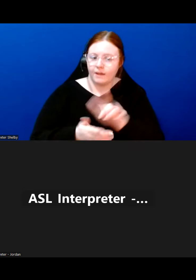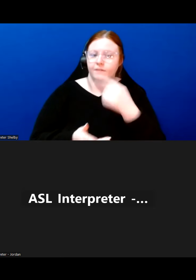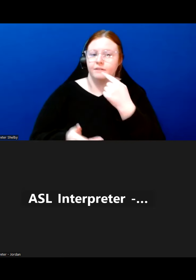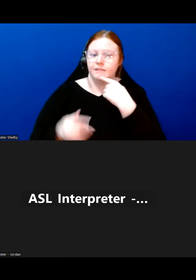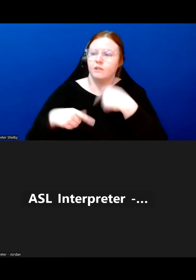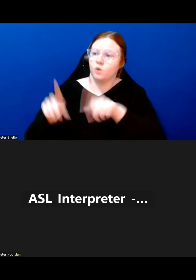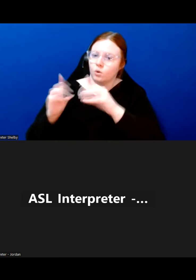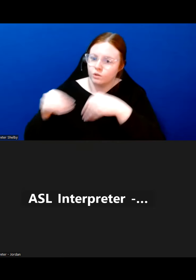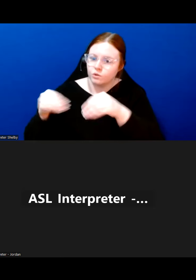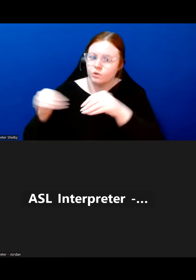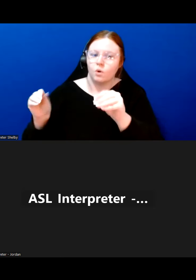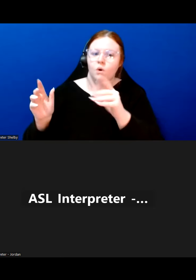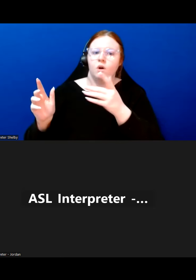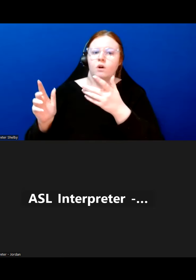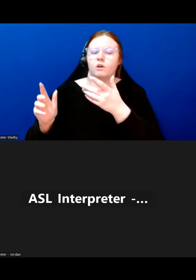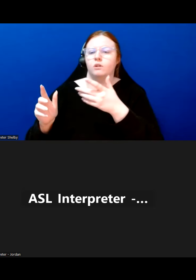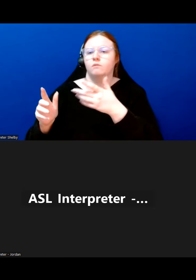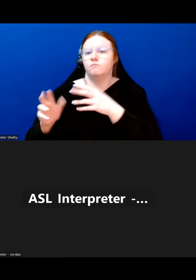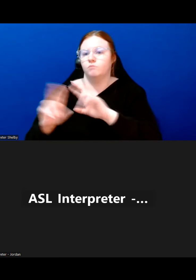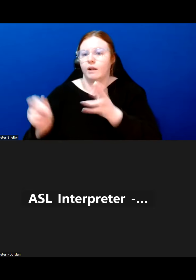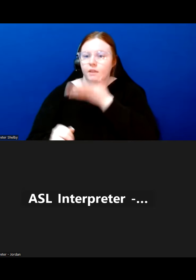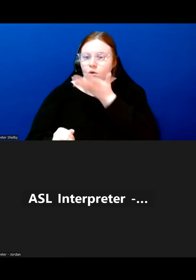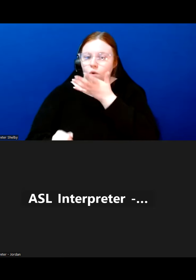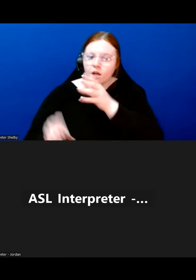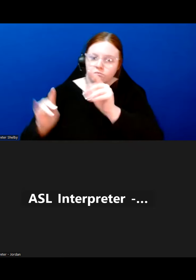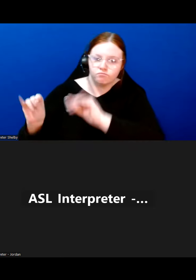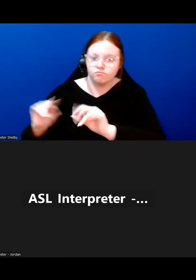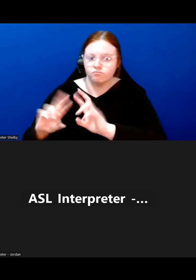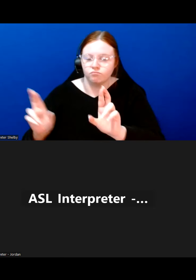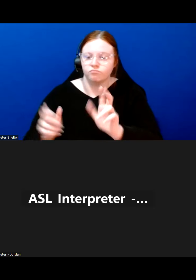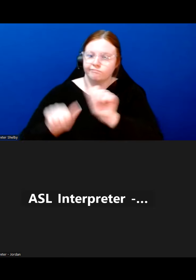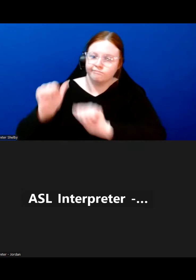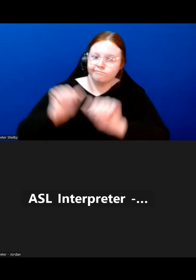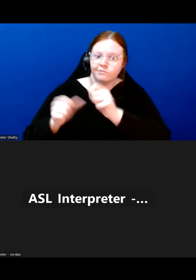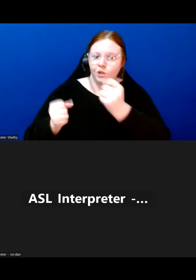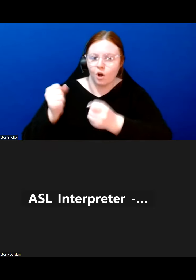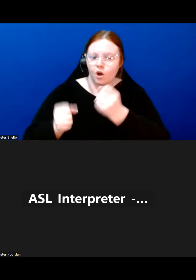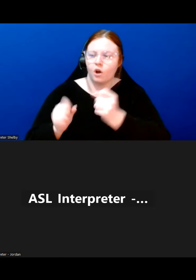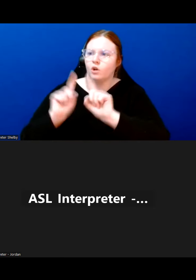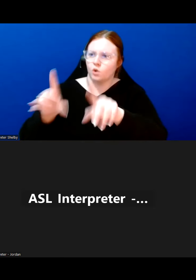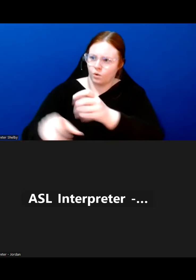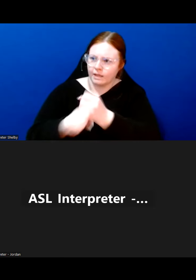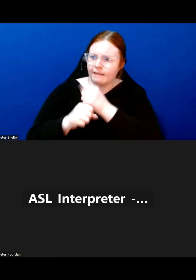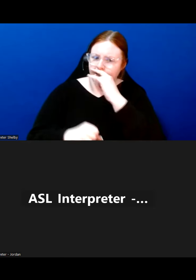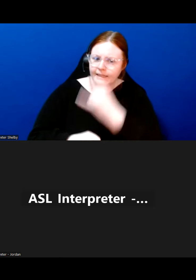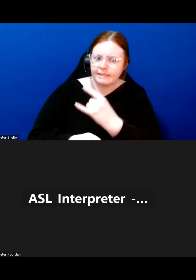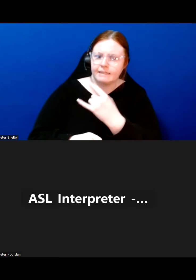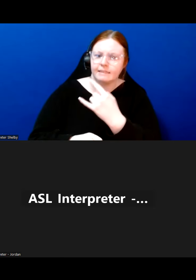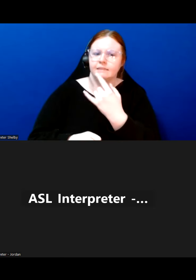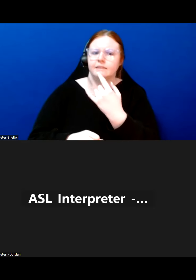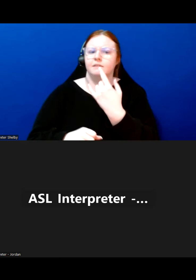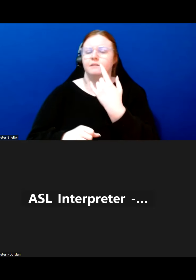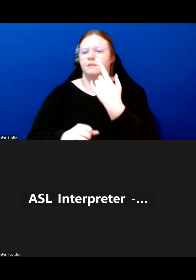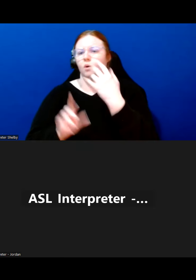the kids at school, rent some videos, finish the rest of the dishes. And what husbands hear is go lay down and get